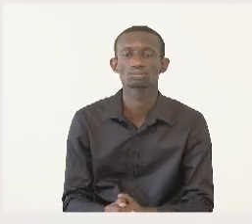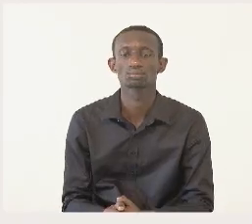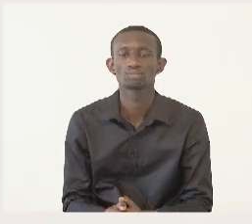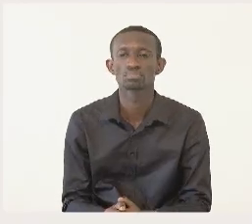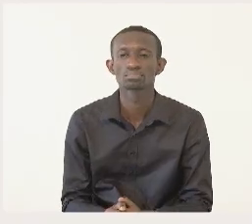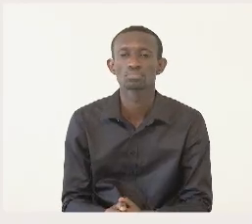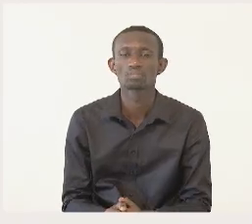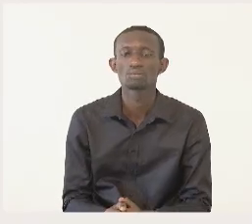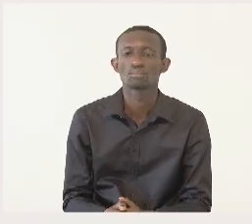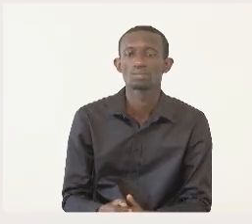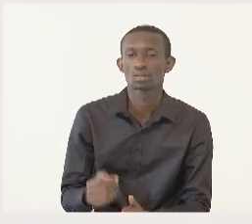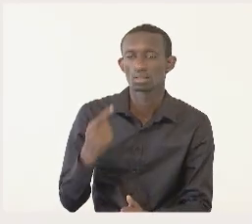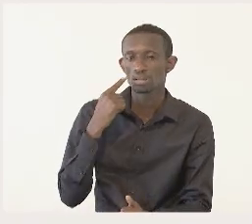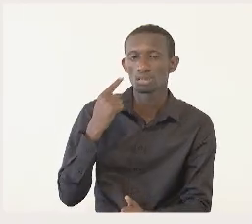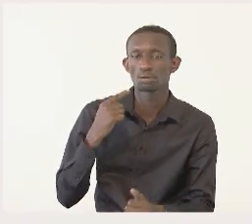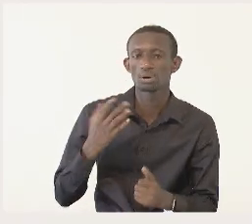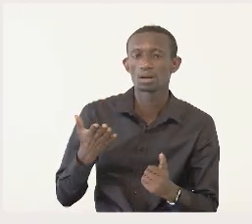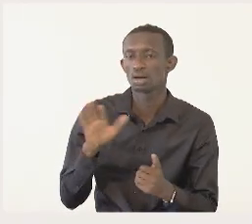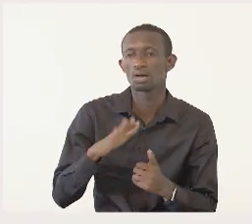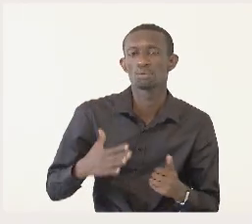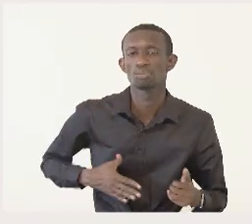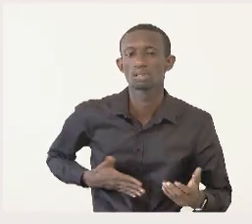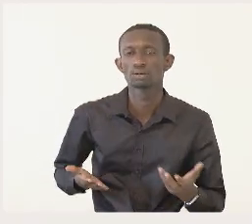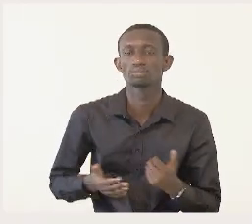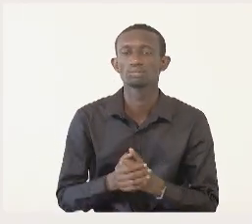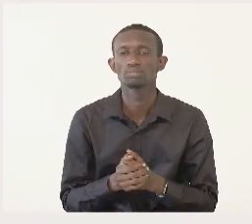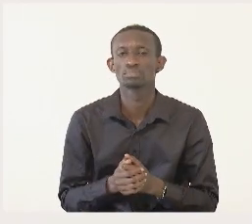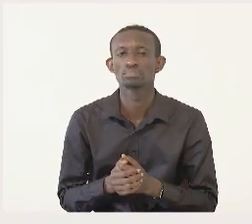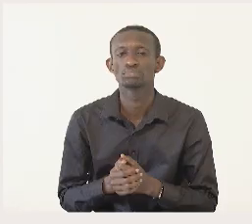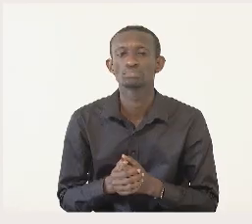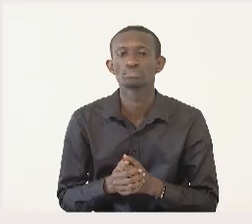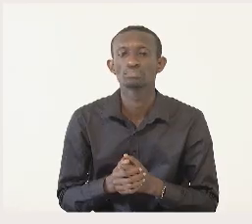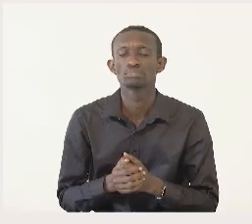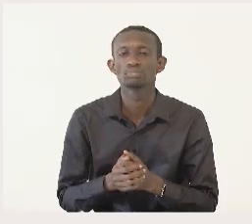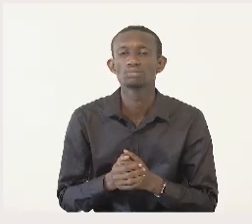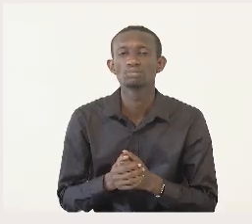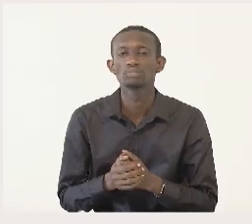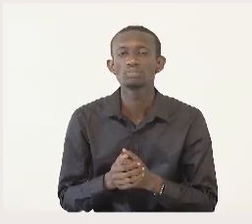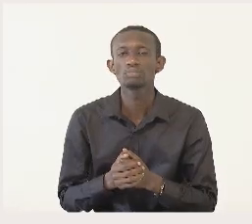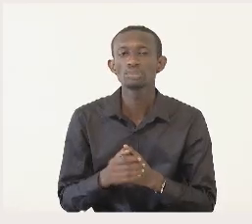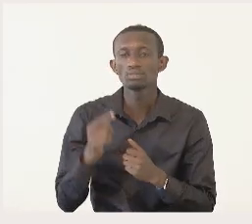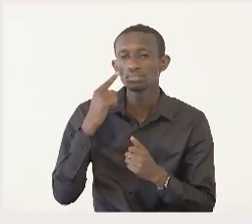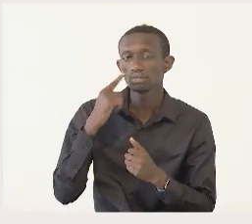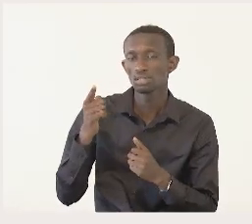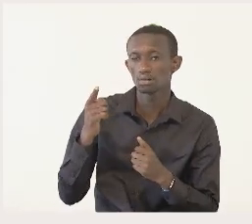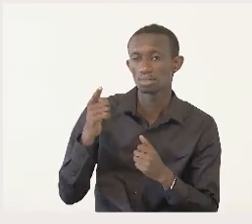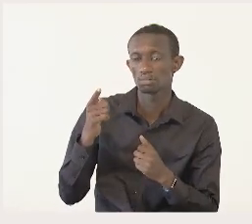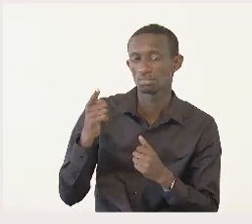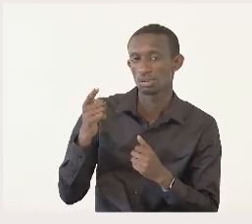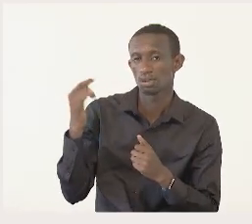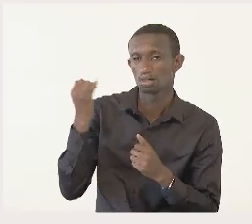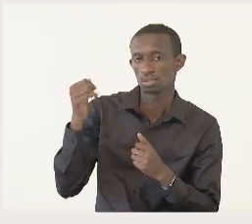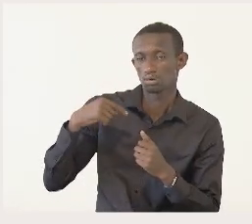the diagram, the location of the river in the body. Automatically, the river is located, if you try to check on your side, the river